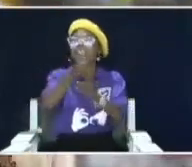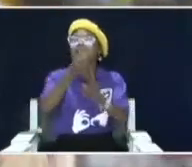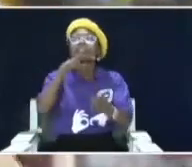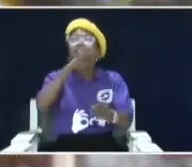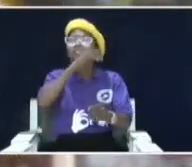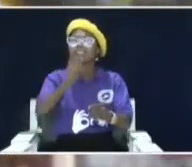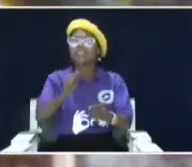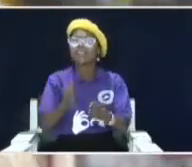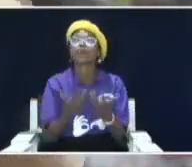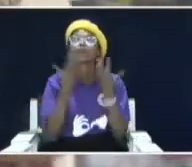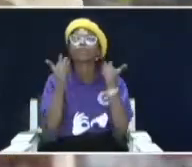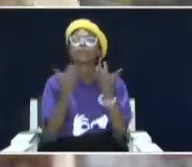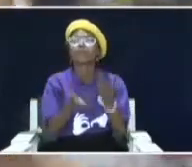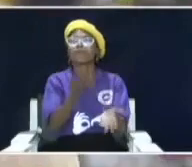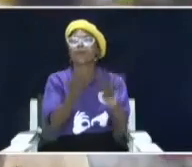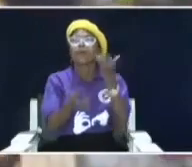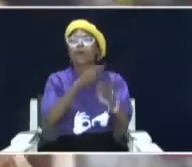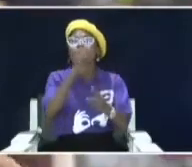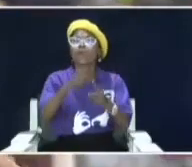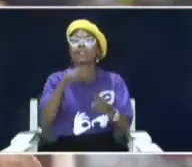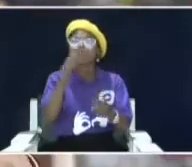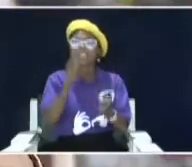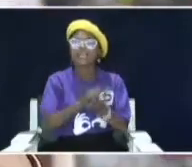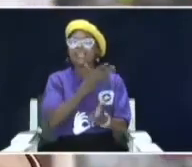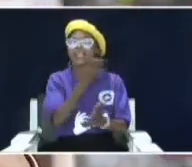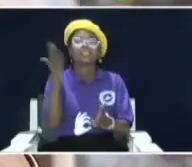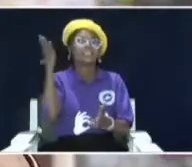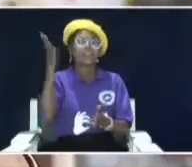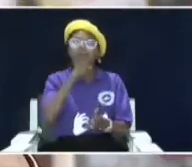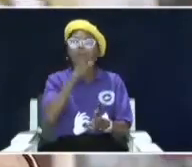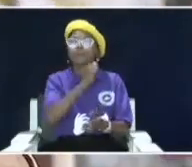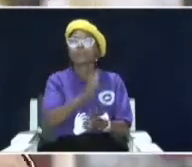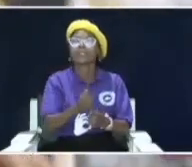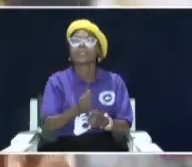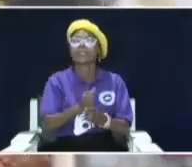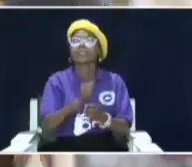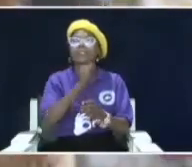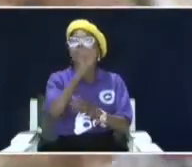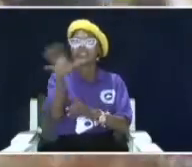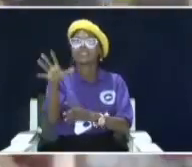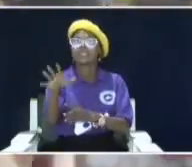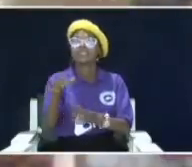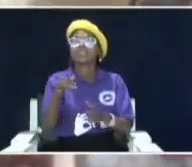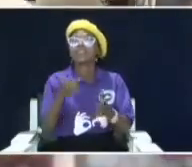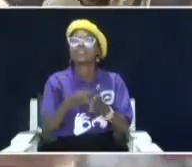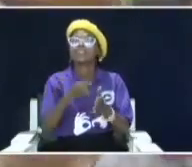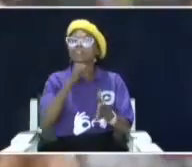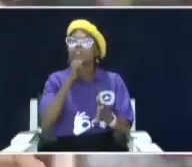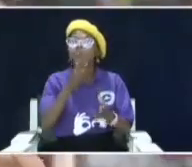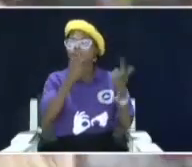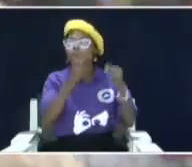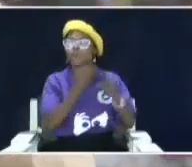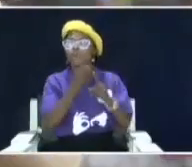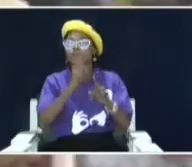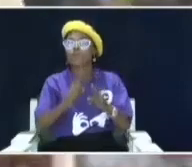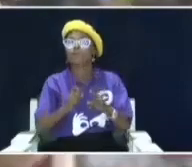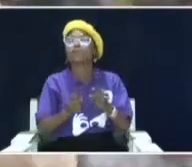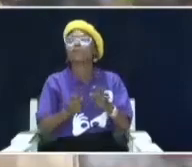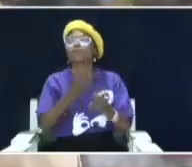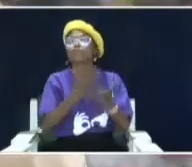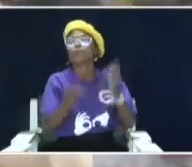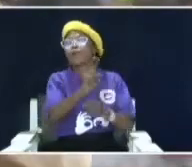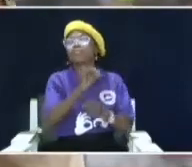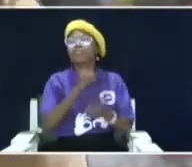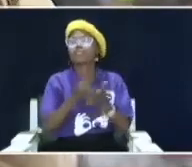consuming fire. When he said, let there be light, it's not as if it's coming from somewhere. It came from him. Wherever the